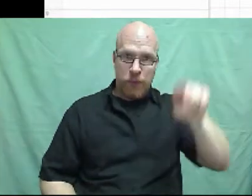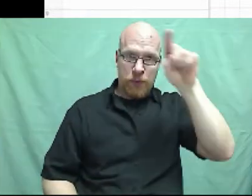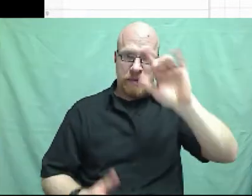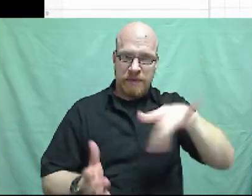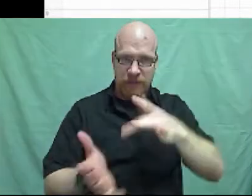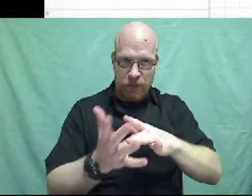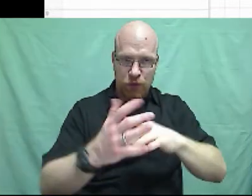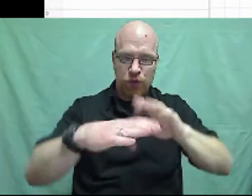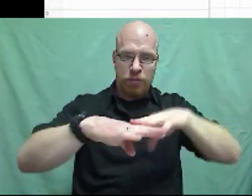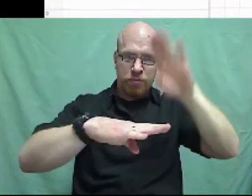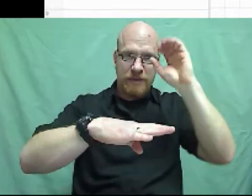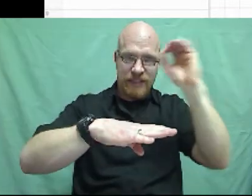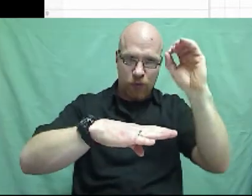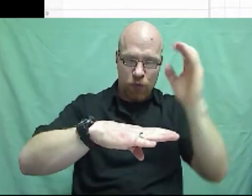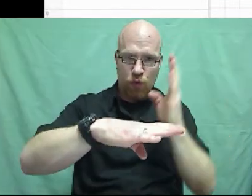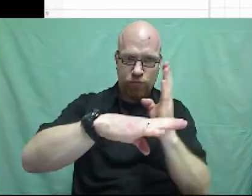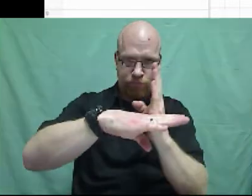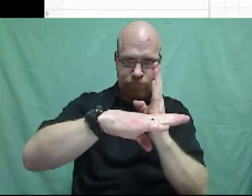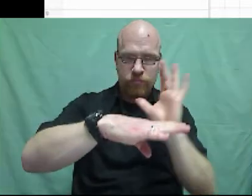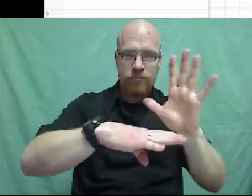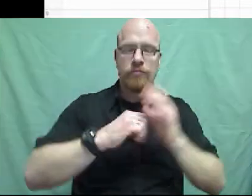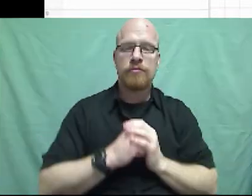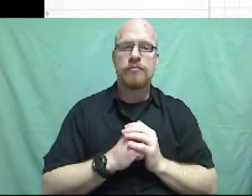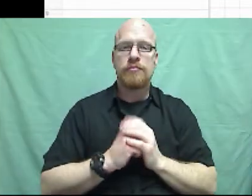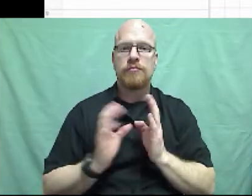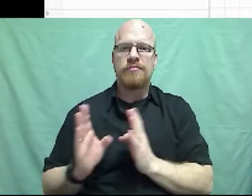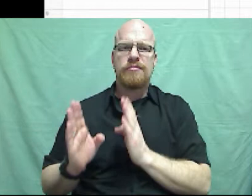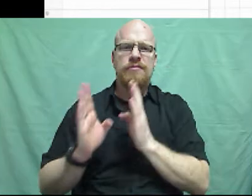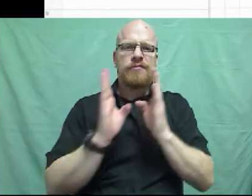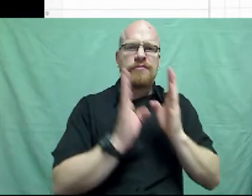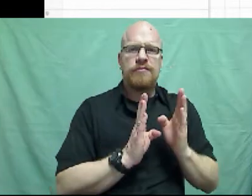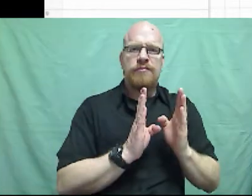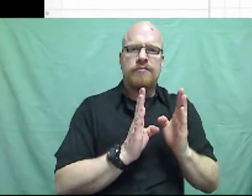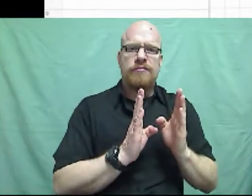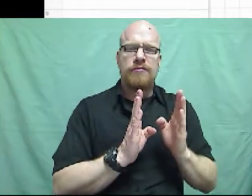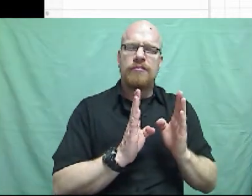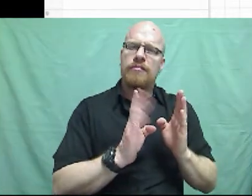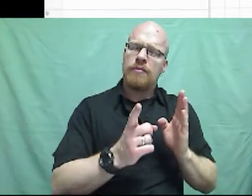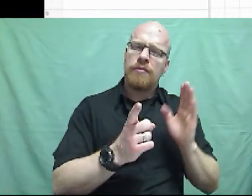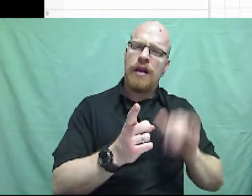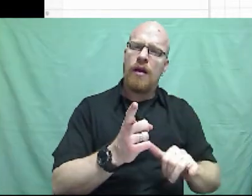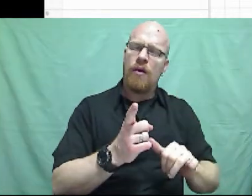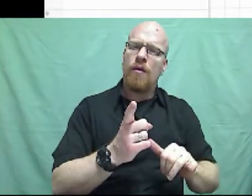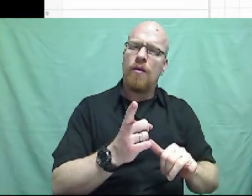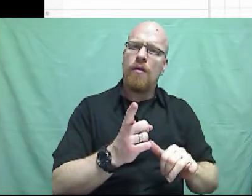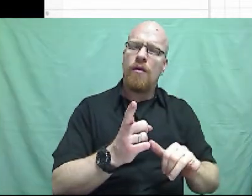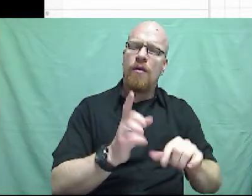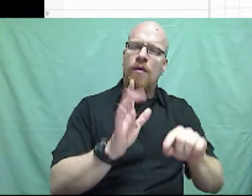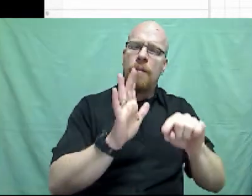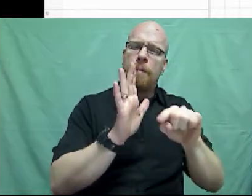If I were to turn on the parent function, the red parabola here, the